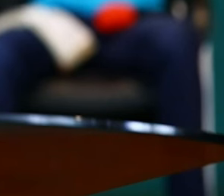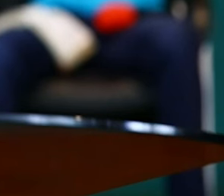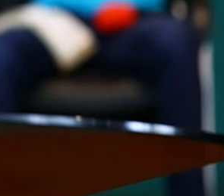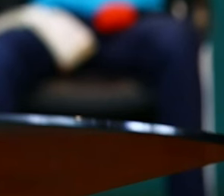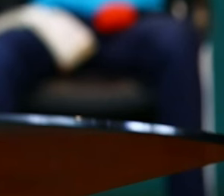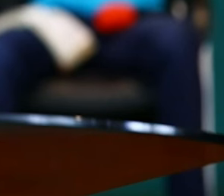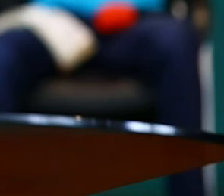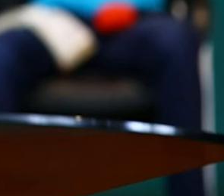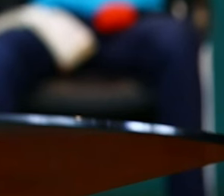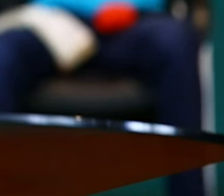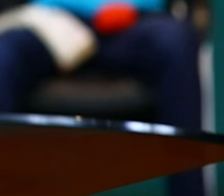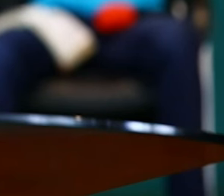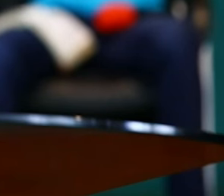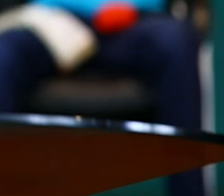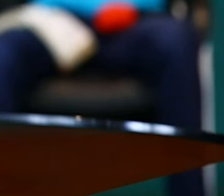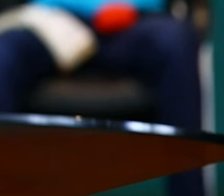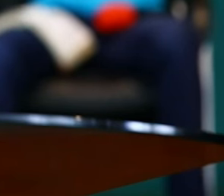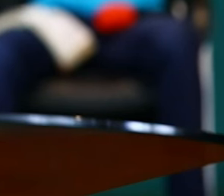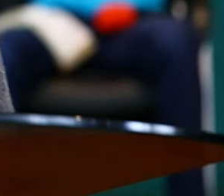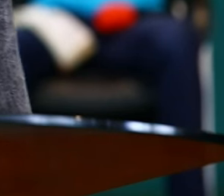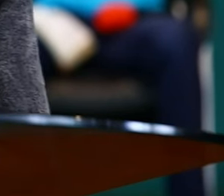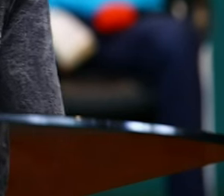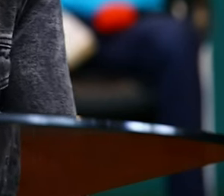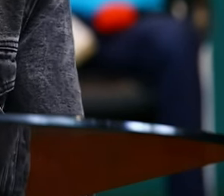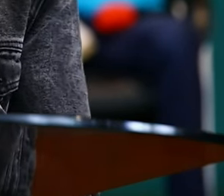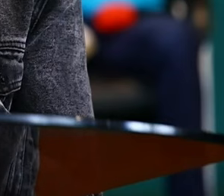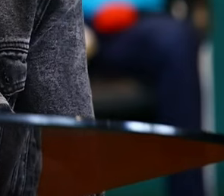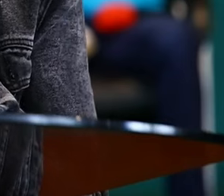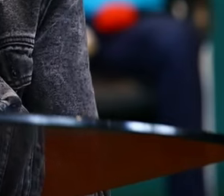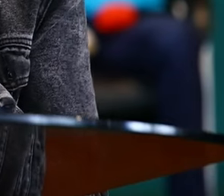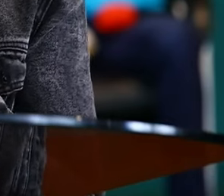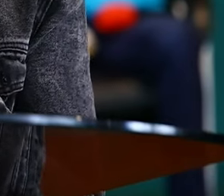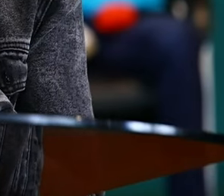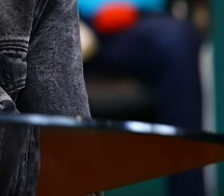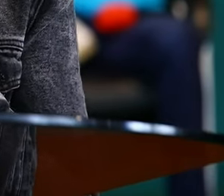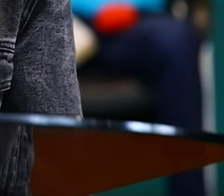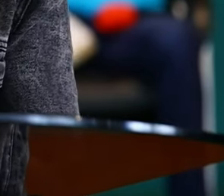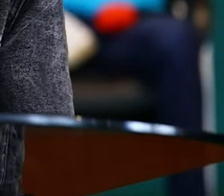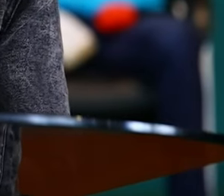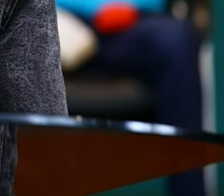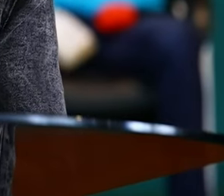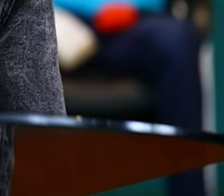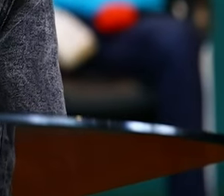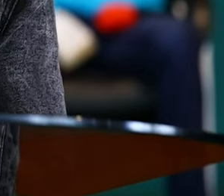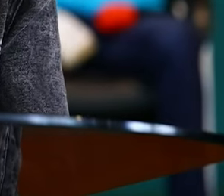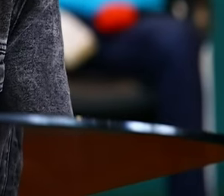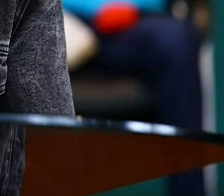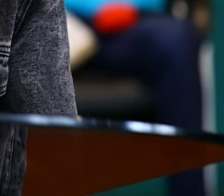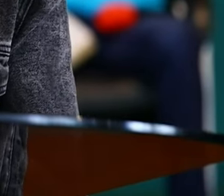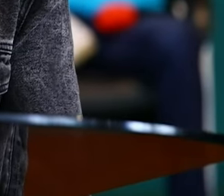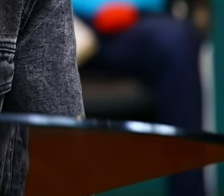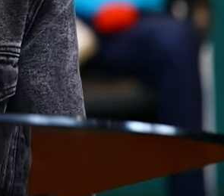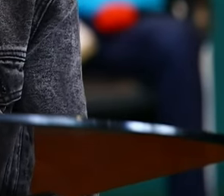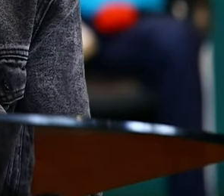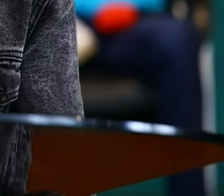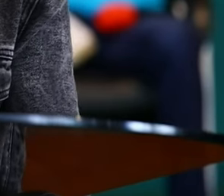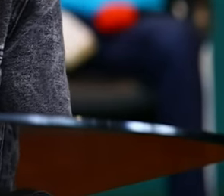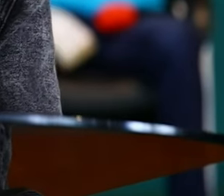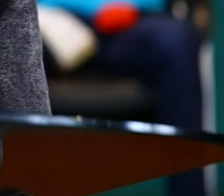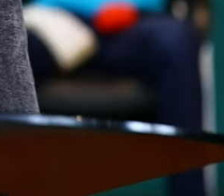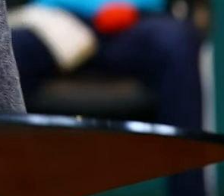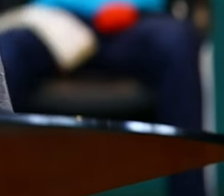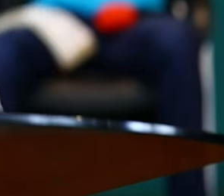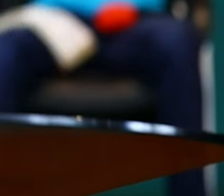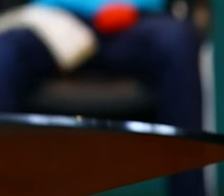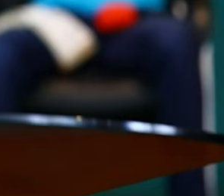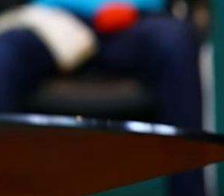and our wonderful teens teacher. My name is Michael Flex, and I will be taking you through the mission story. But before we do